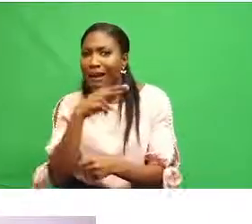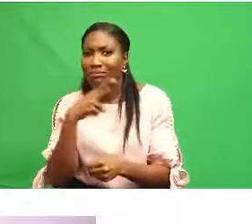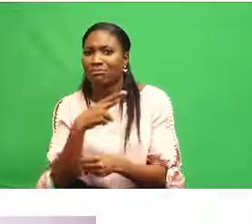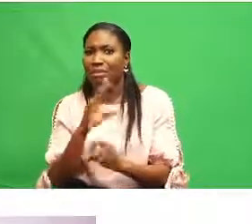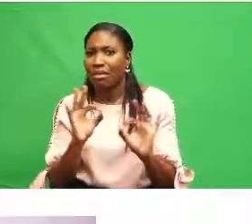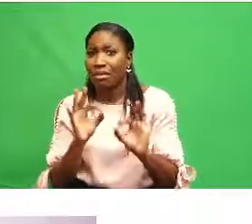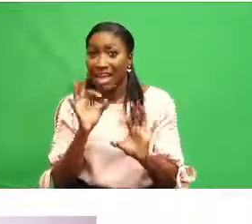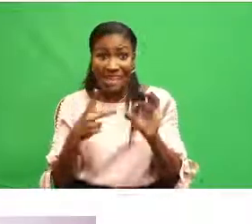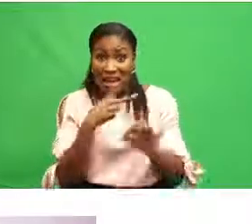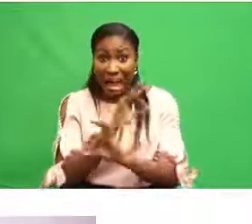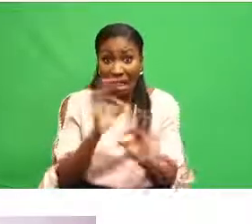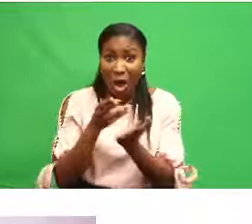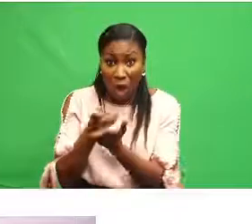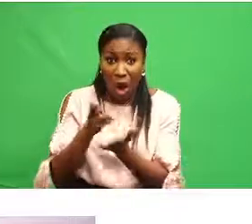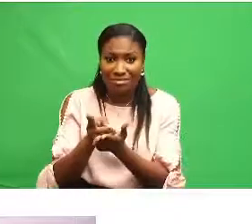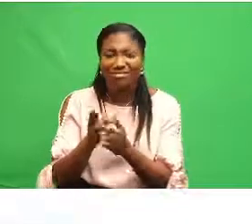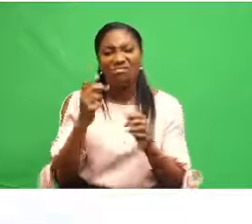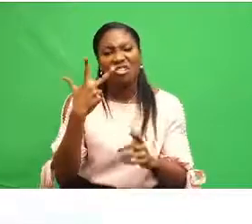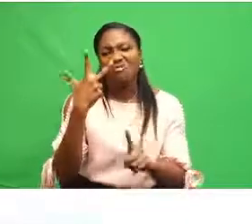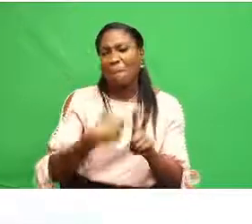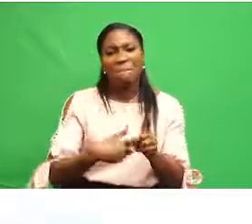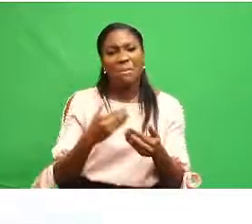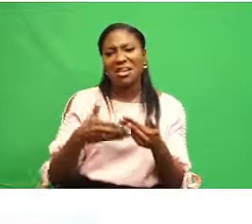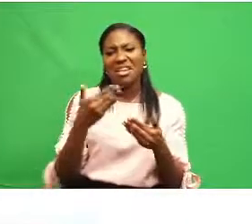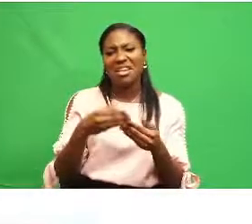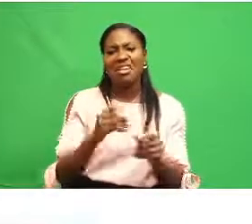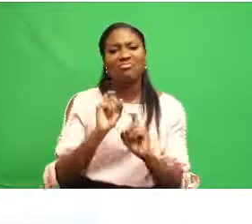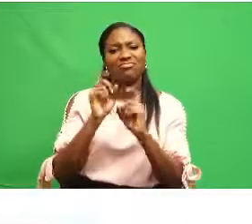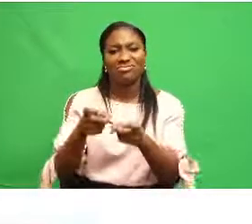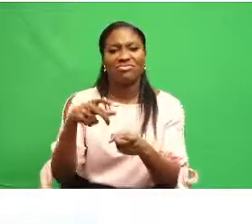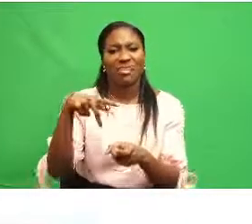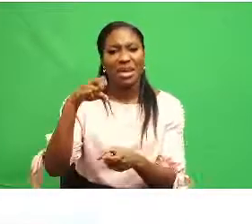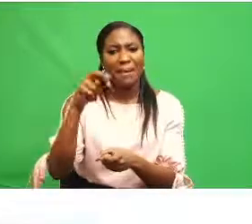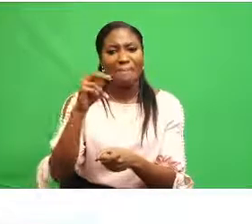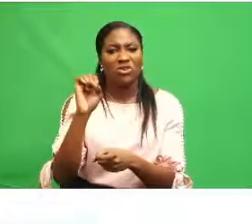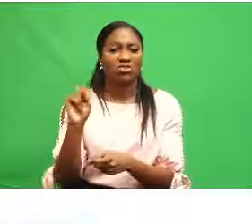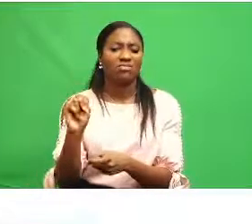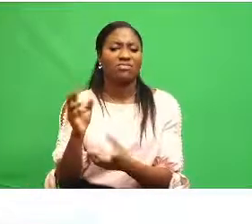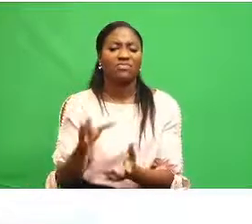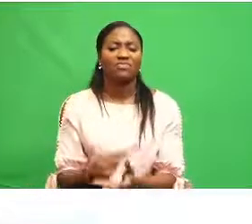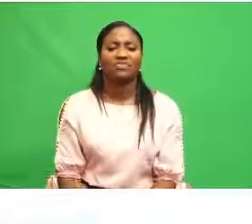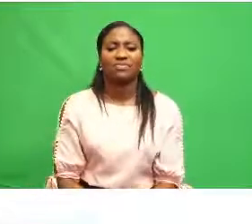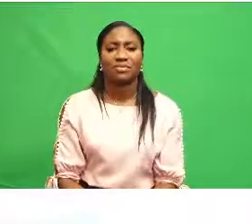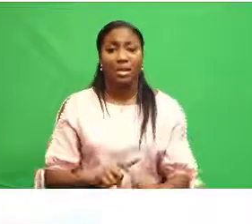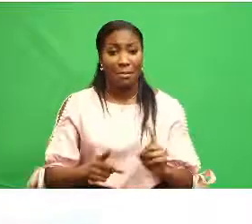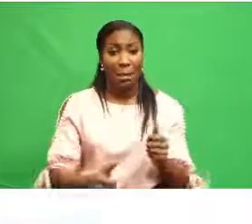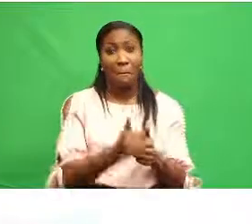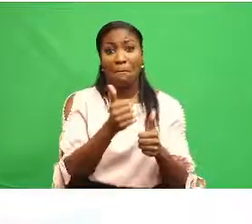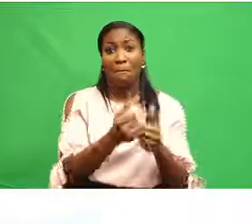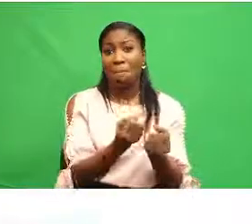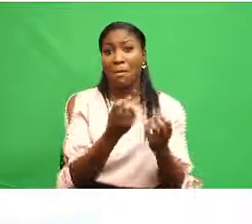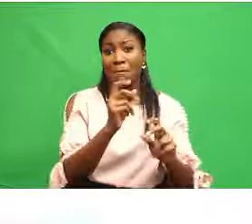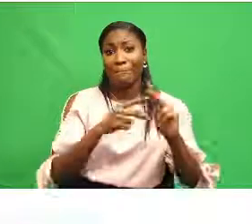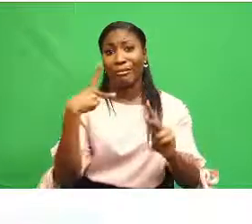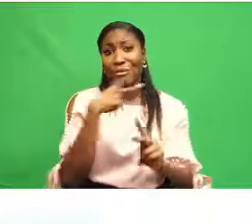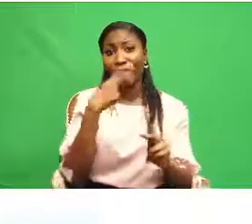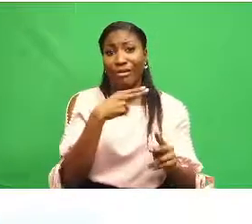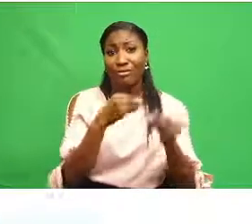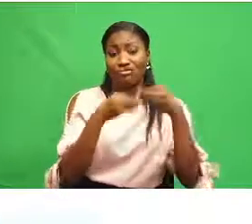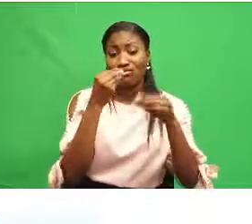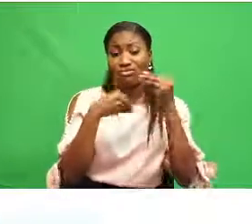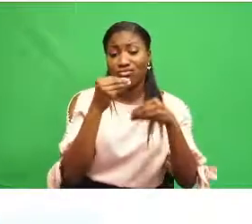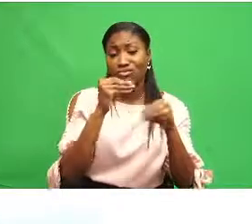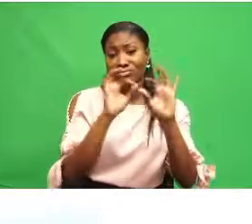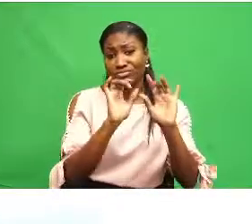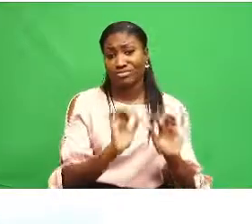3 months. But unfortunately, a significant number of cases are not like in that manner. We have heard of cases where someone would